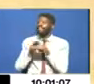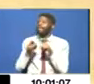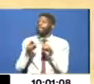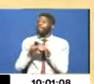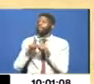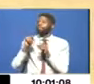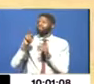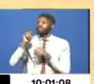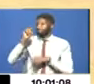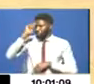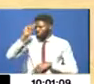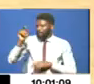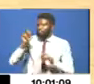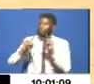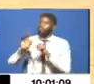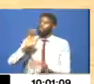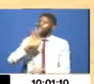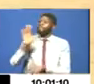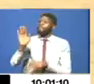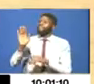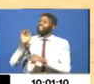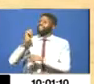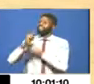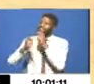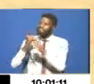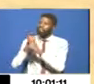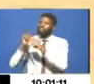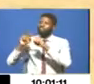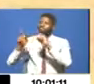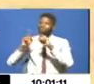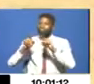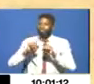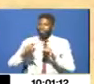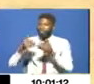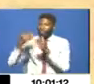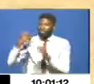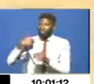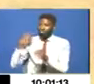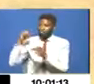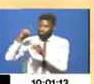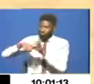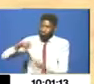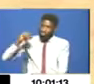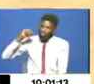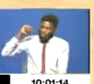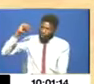respecting people of all grades. Before I joined politics,